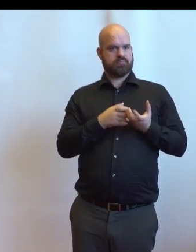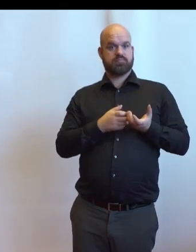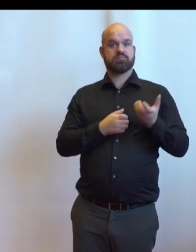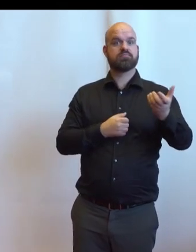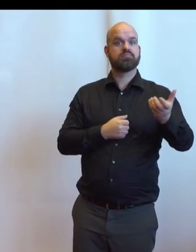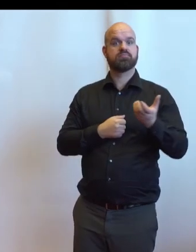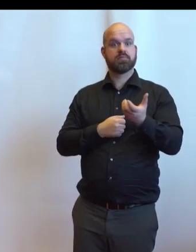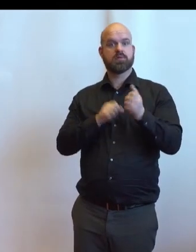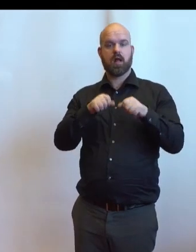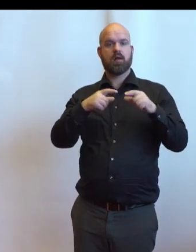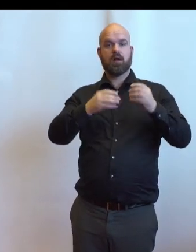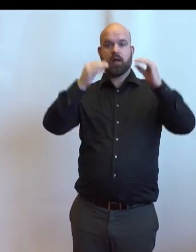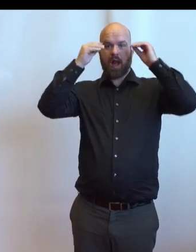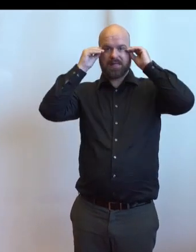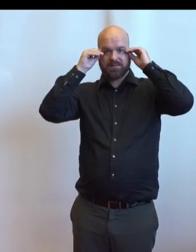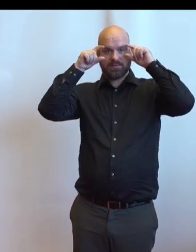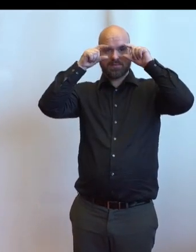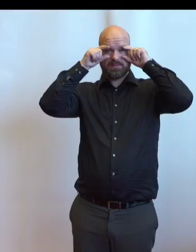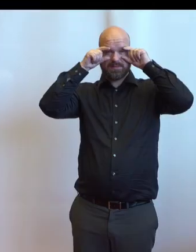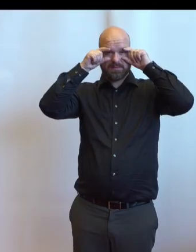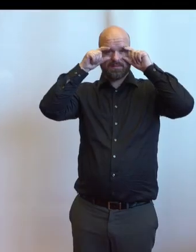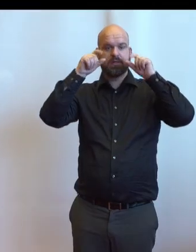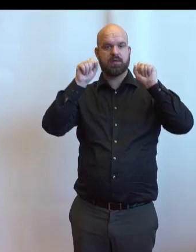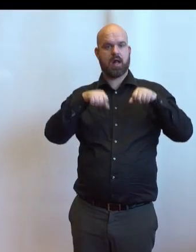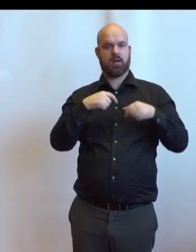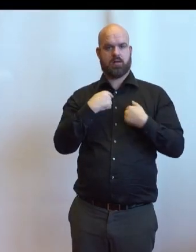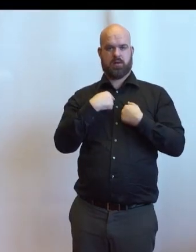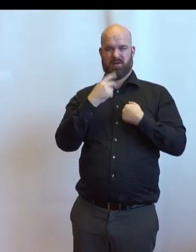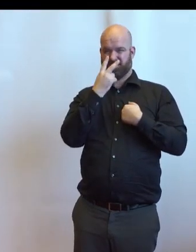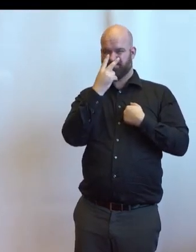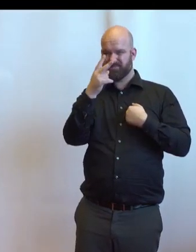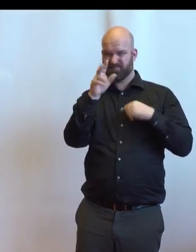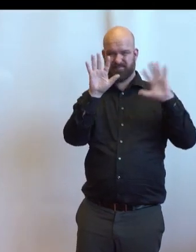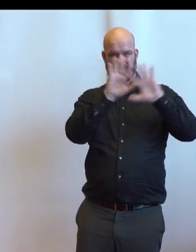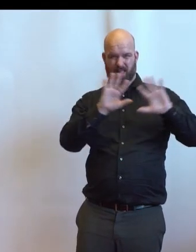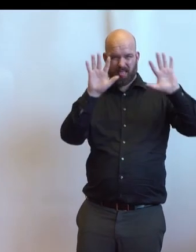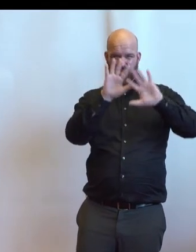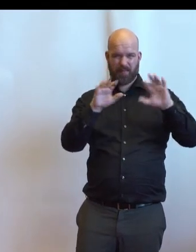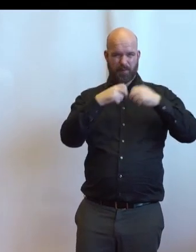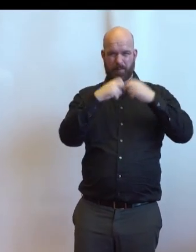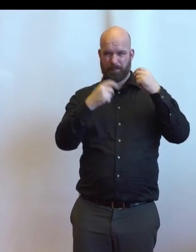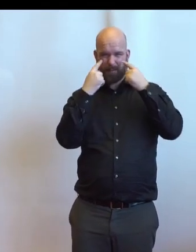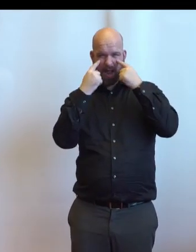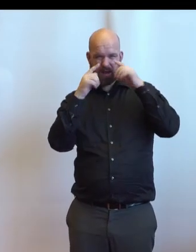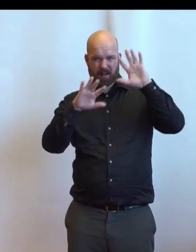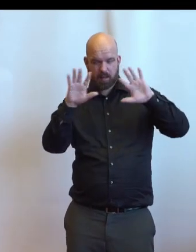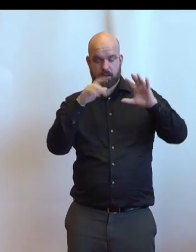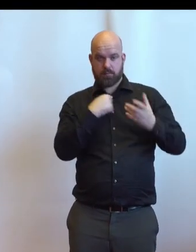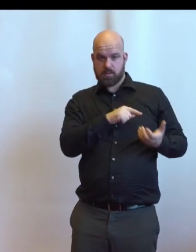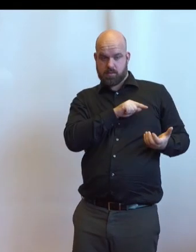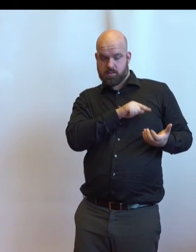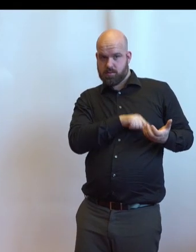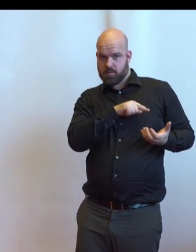Pivot Head to support the visually challenged with information with just a tap on the mobile screen.